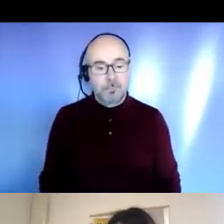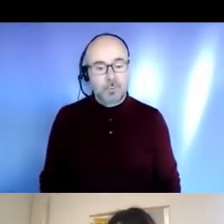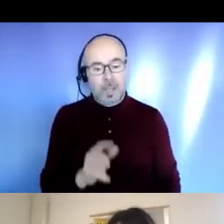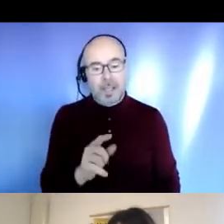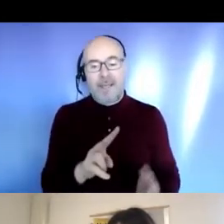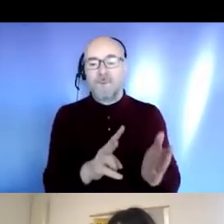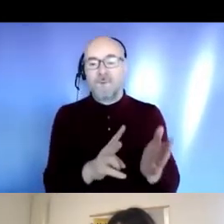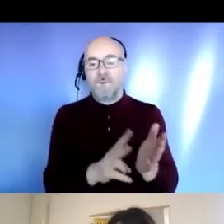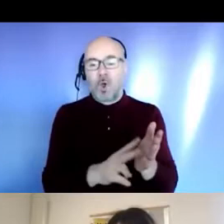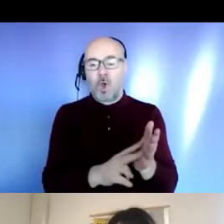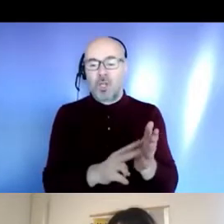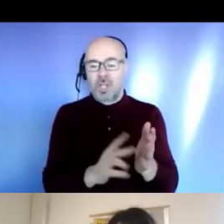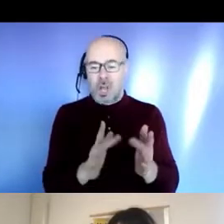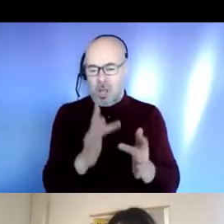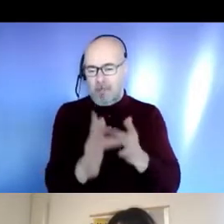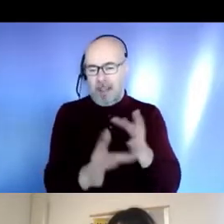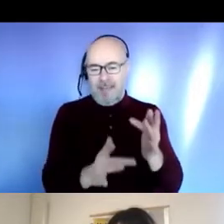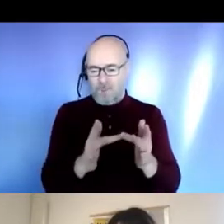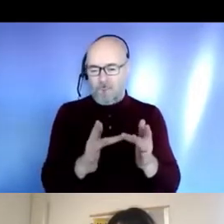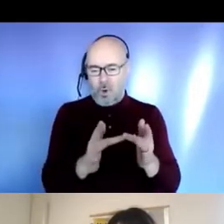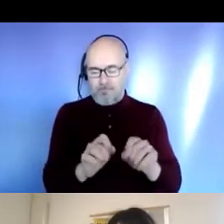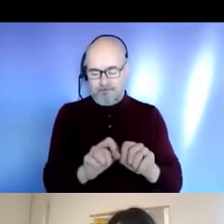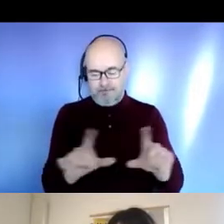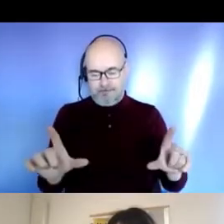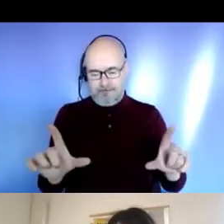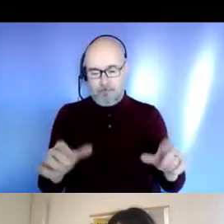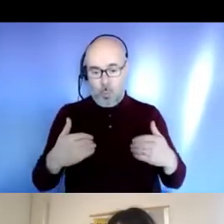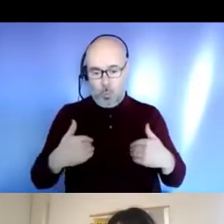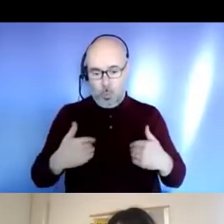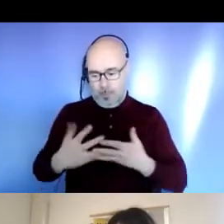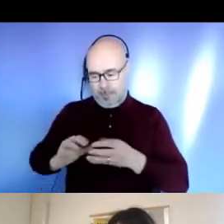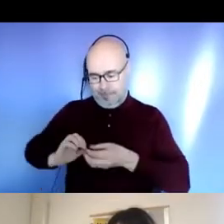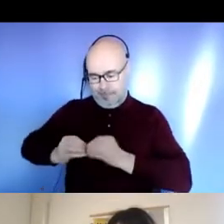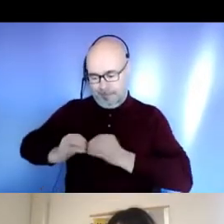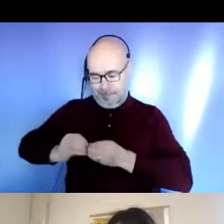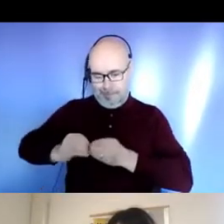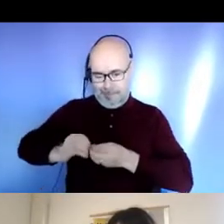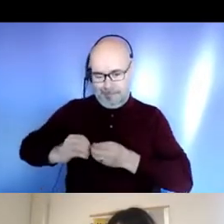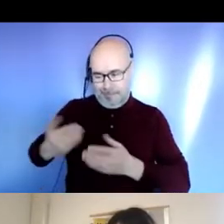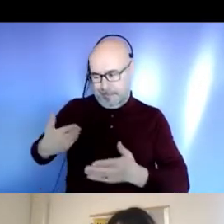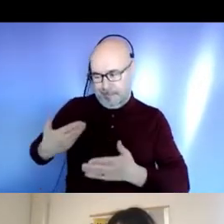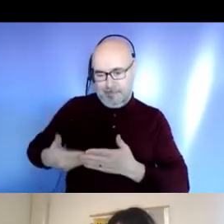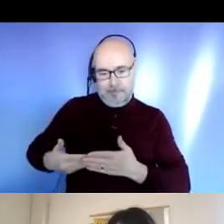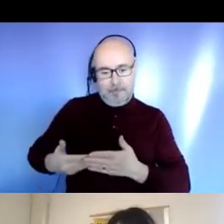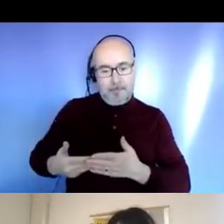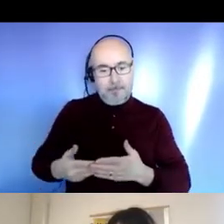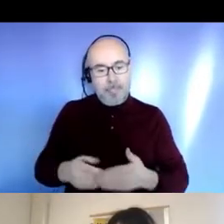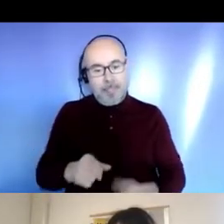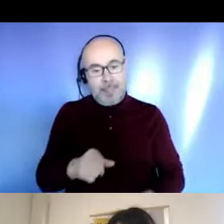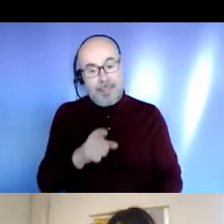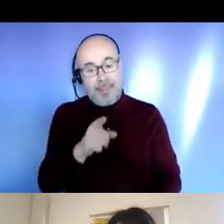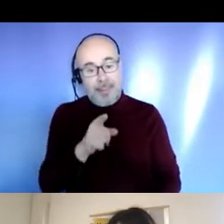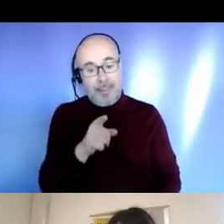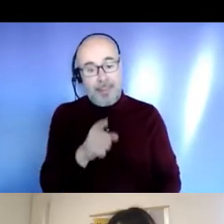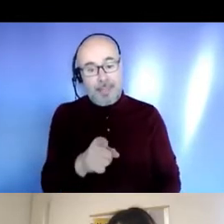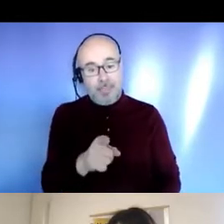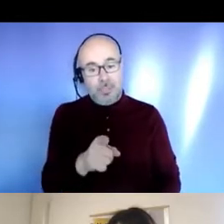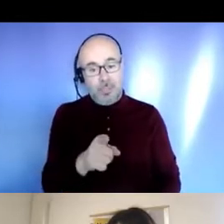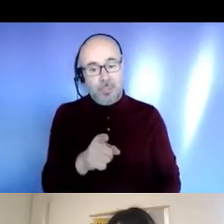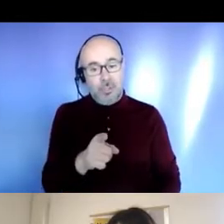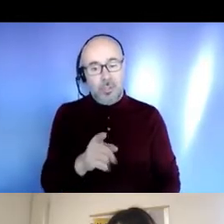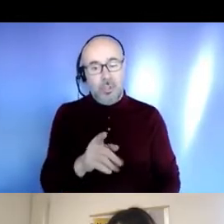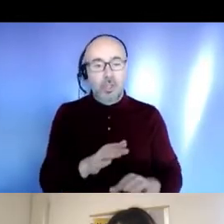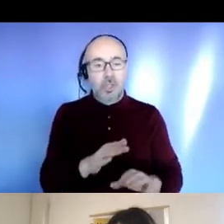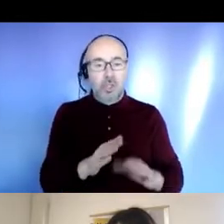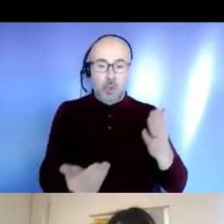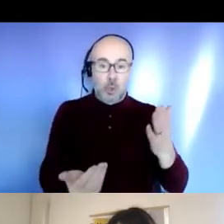if you like, which is what we're developing, doesn't it's not a new approach to journey